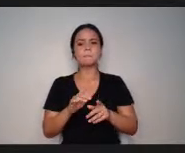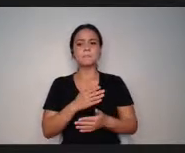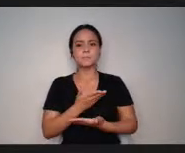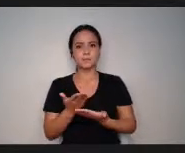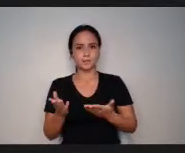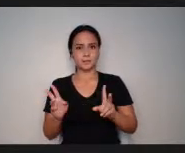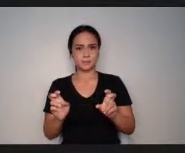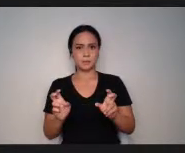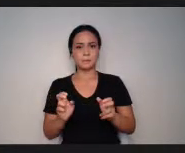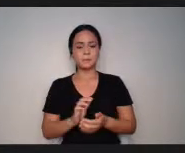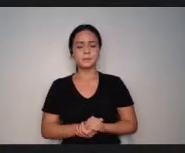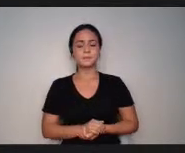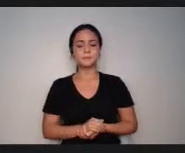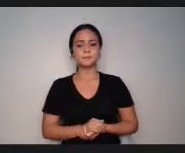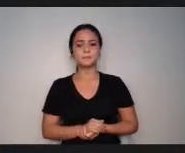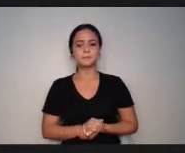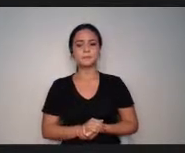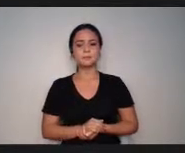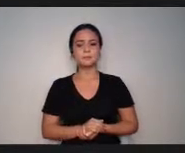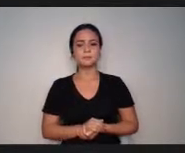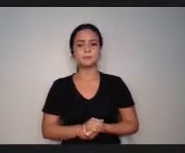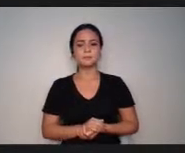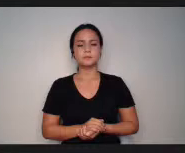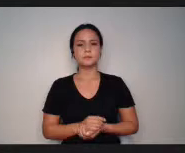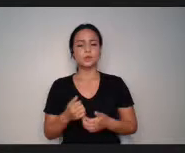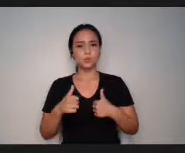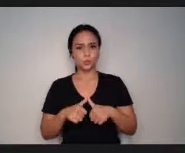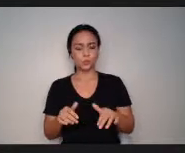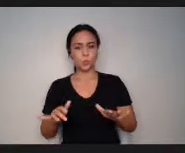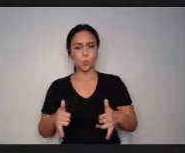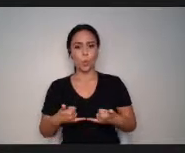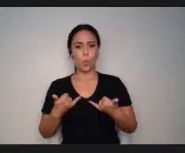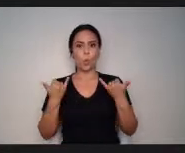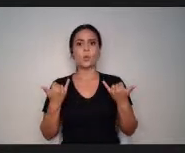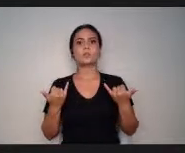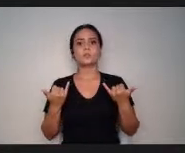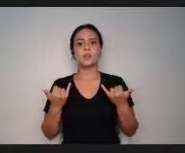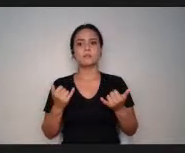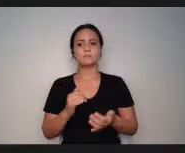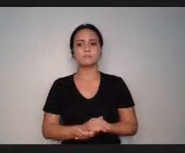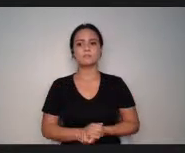am proud to be a part of this